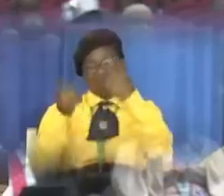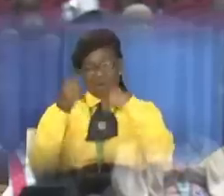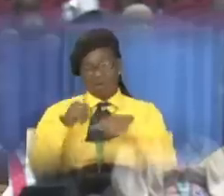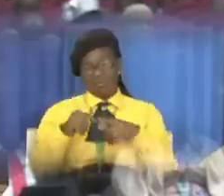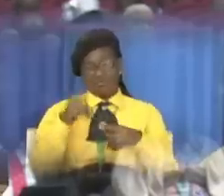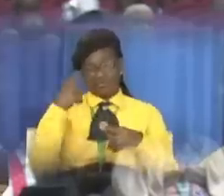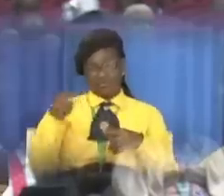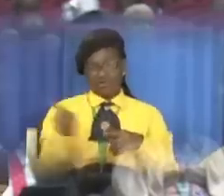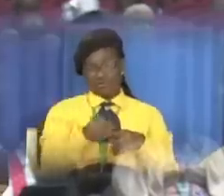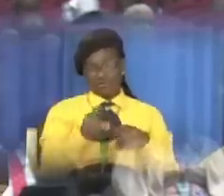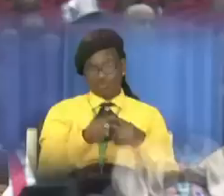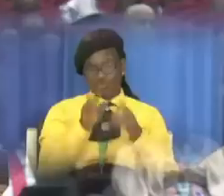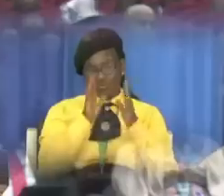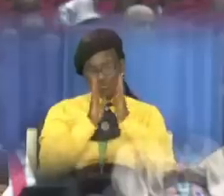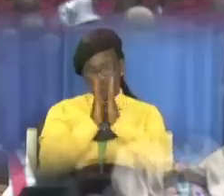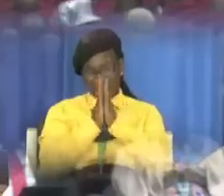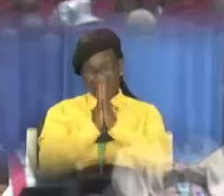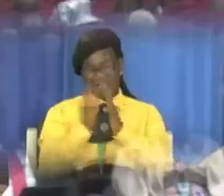one.